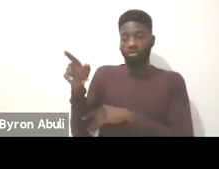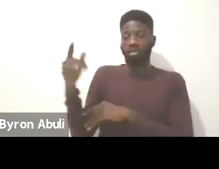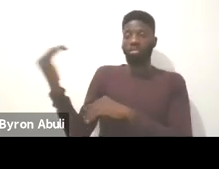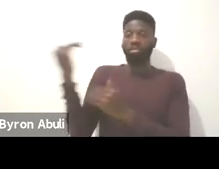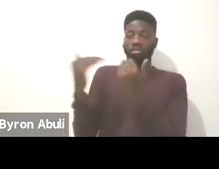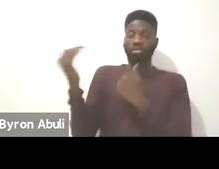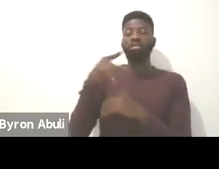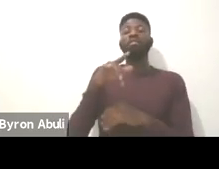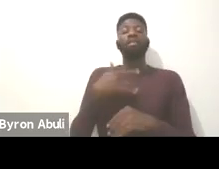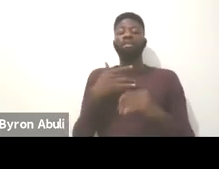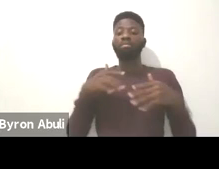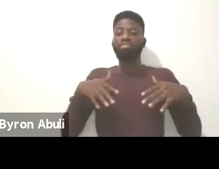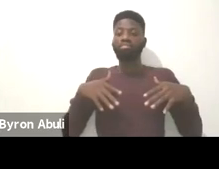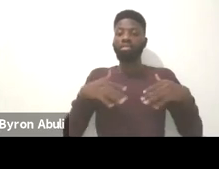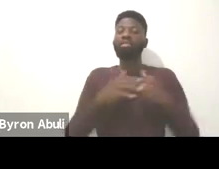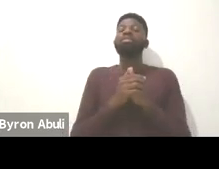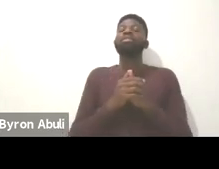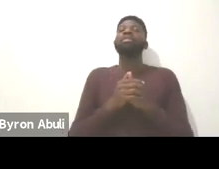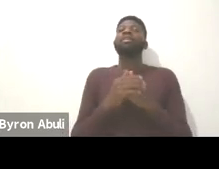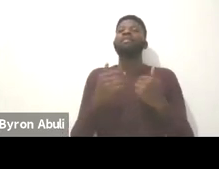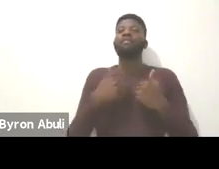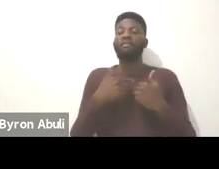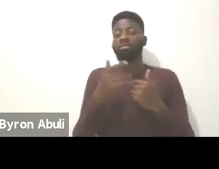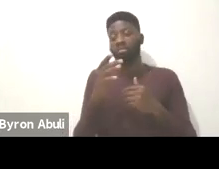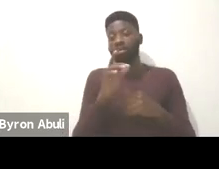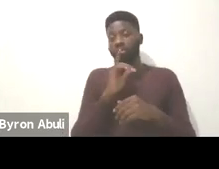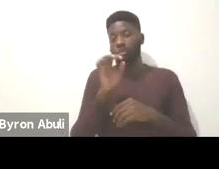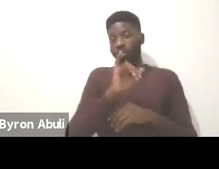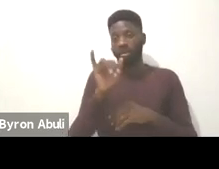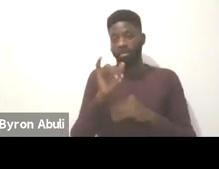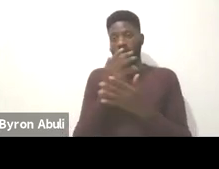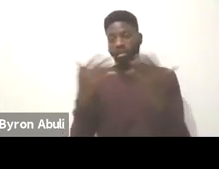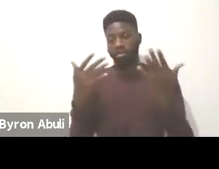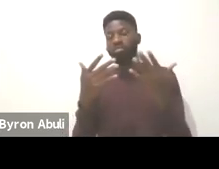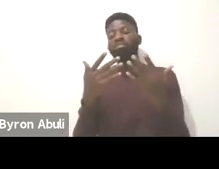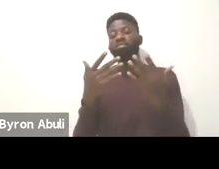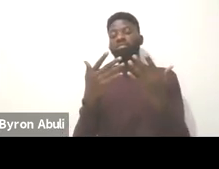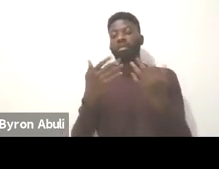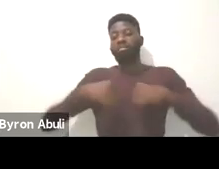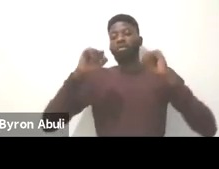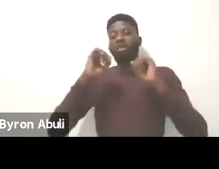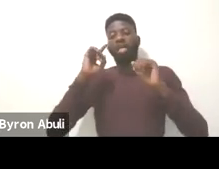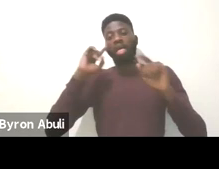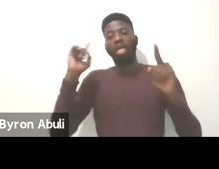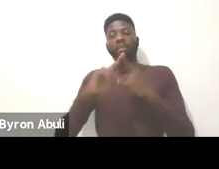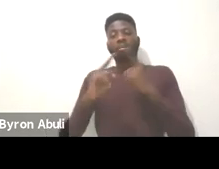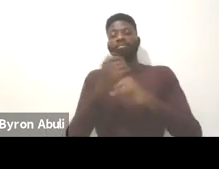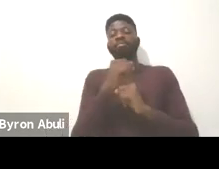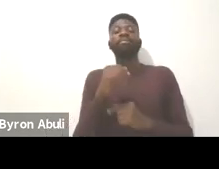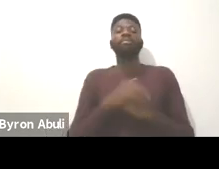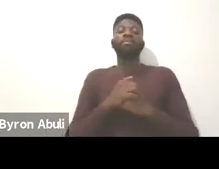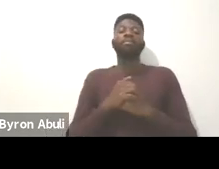very nervous and under pressure. So those are the things the interviewer will be looking towards seeing. But then what are